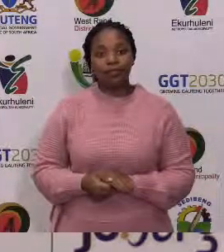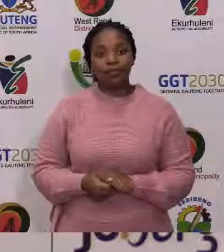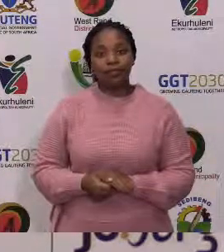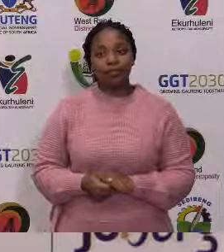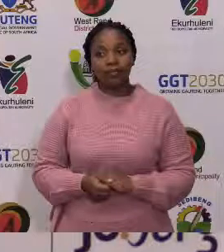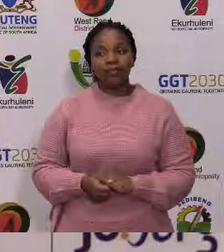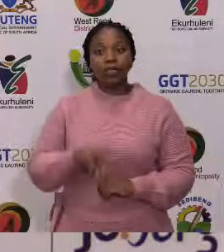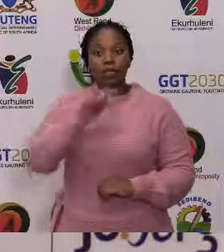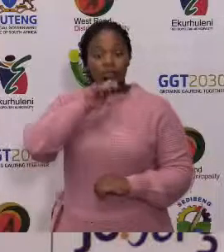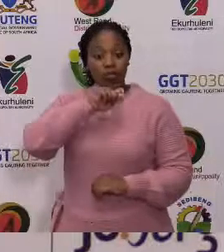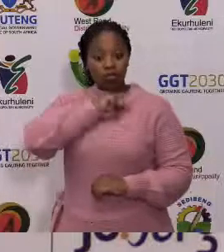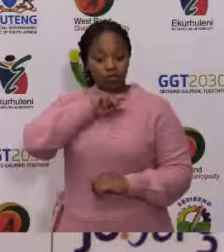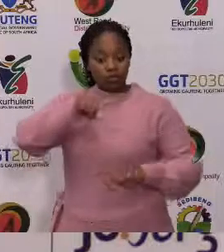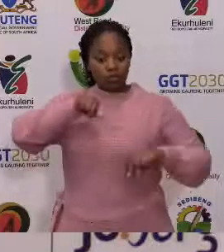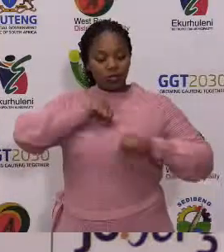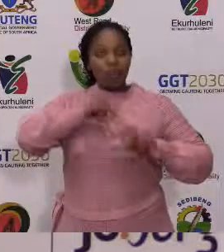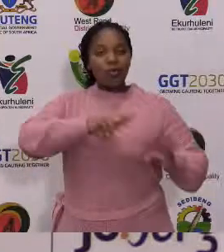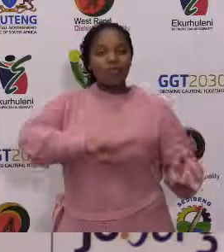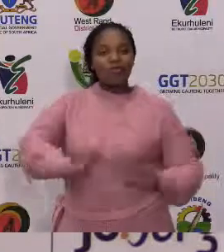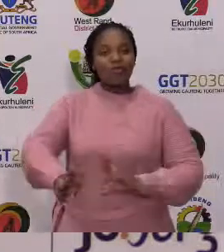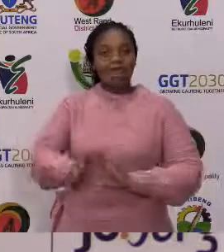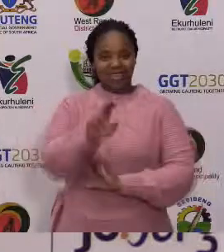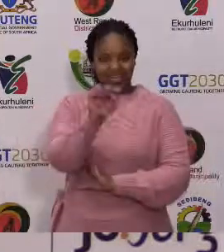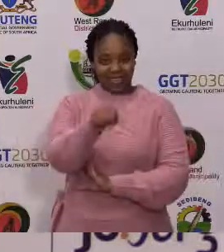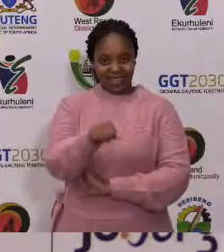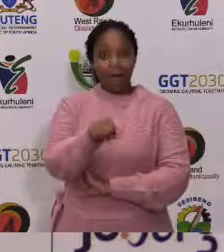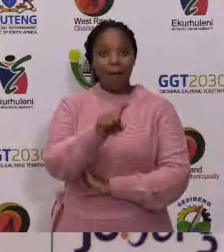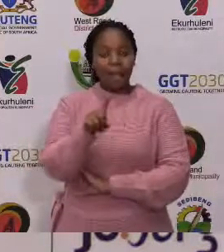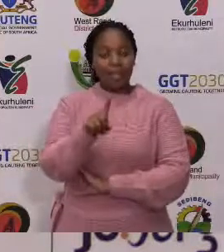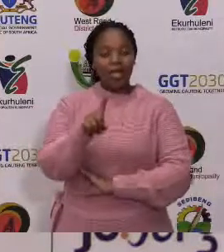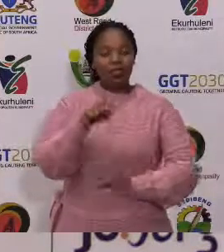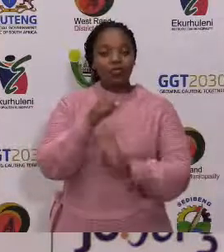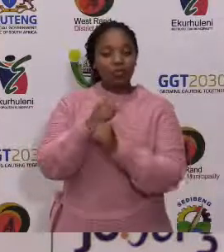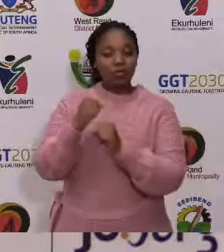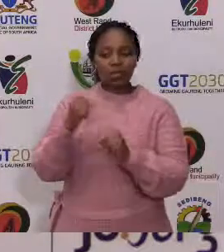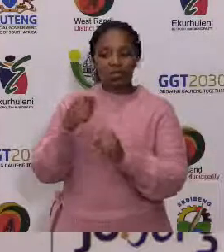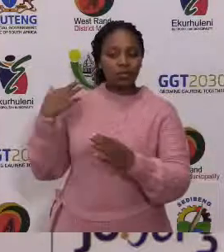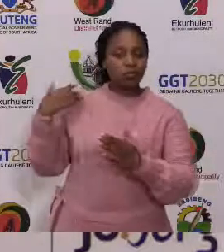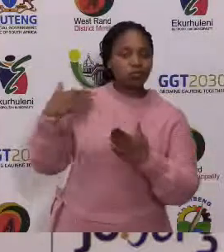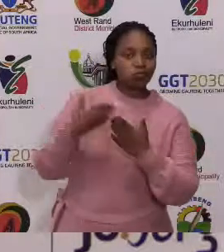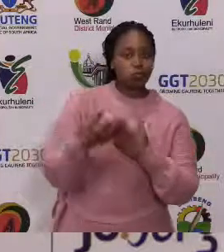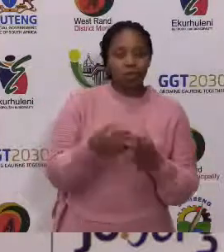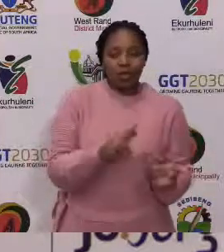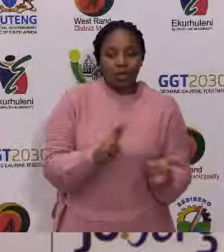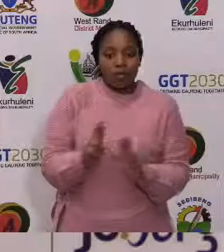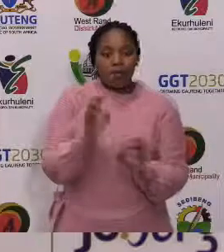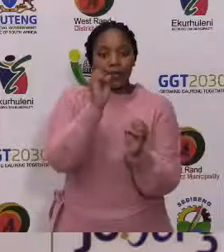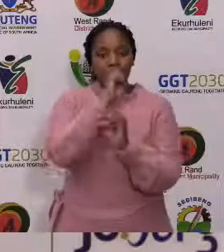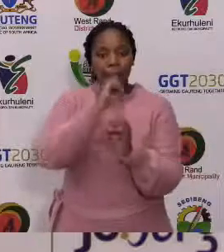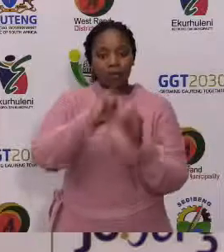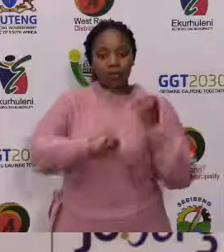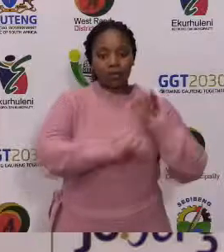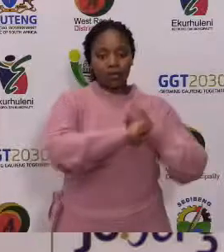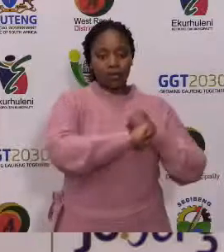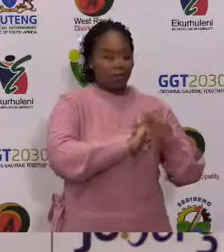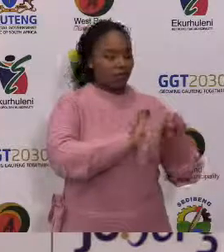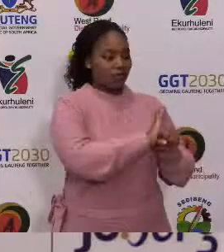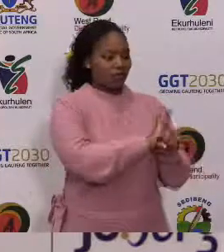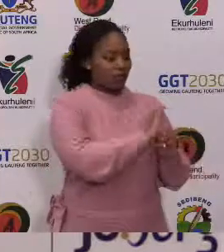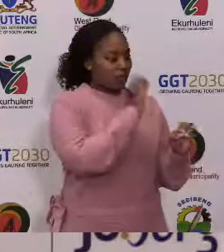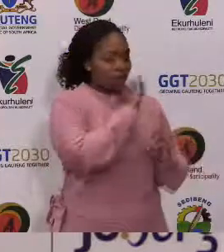we are ready, but we will never be ready without the support, the full support